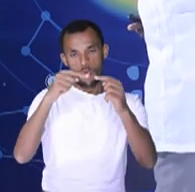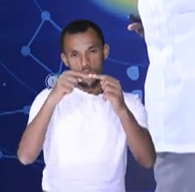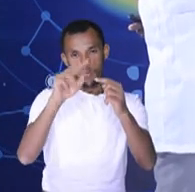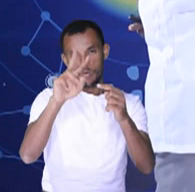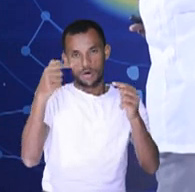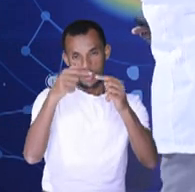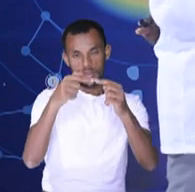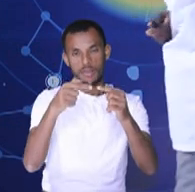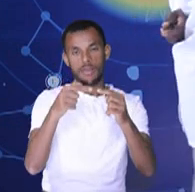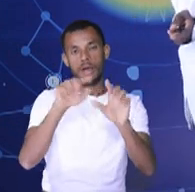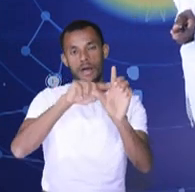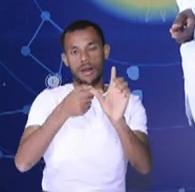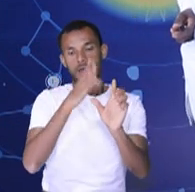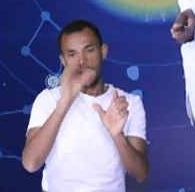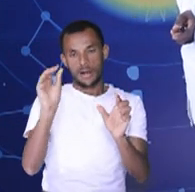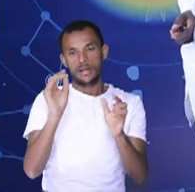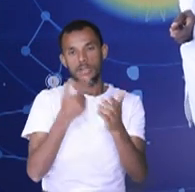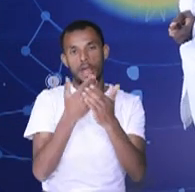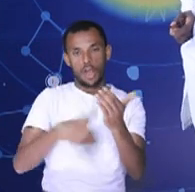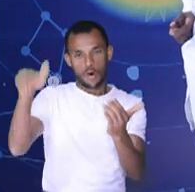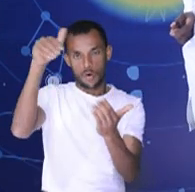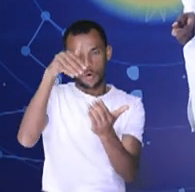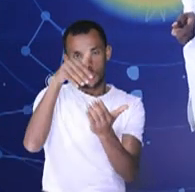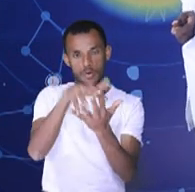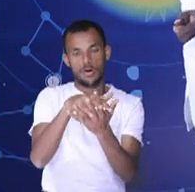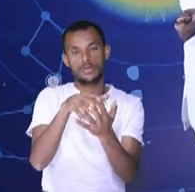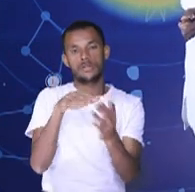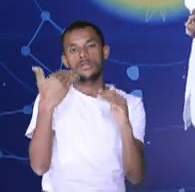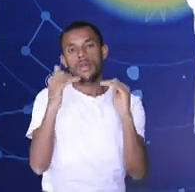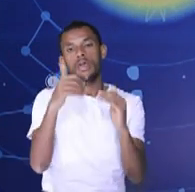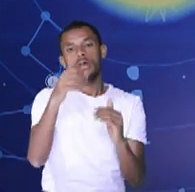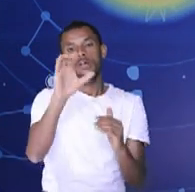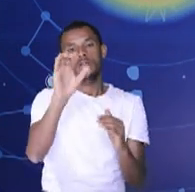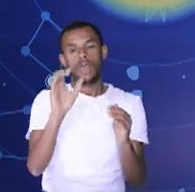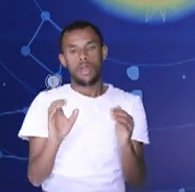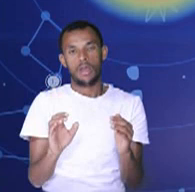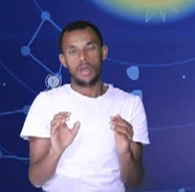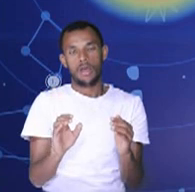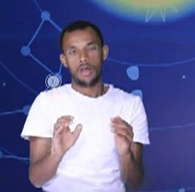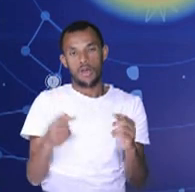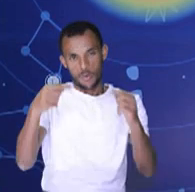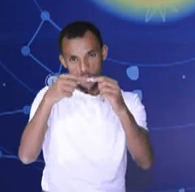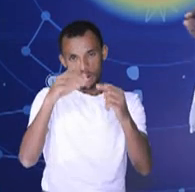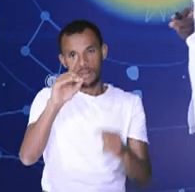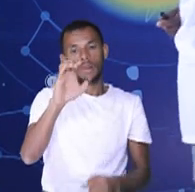angles, and the included side, that's AC, is congruent